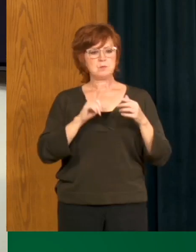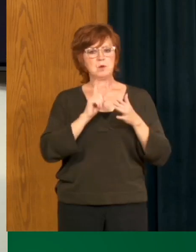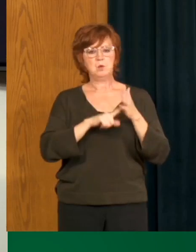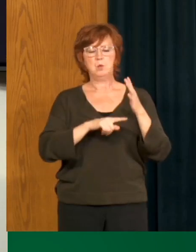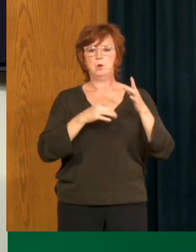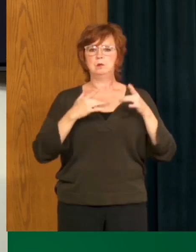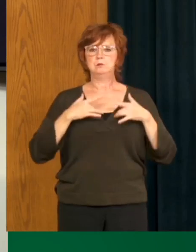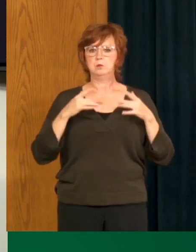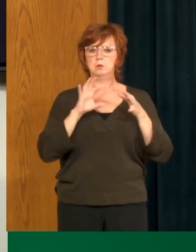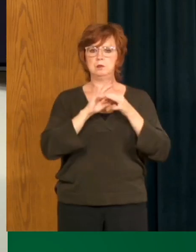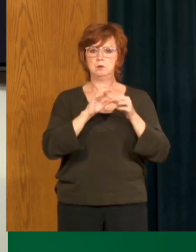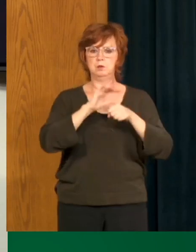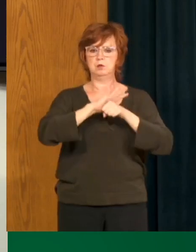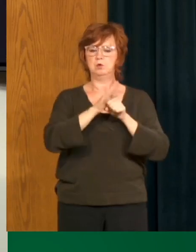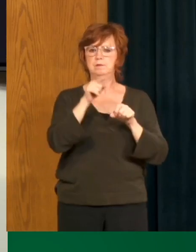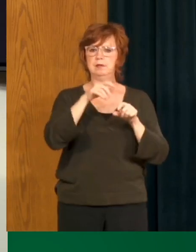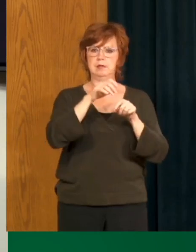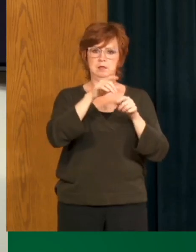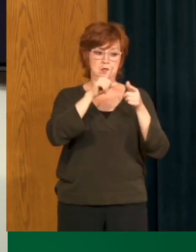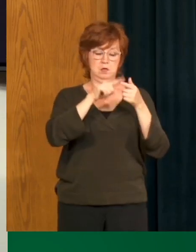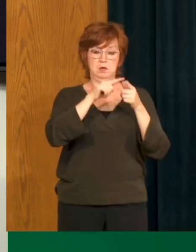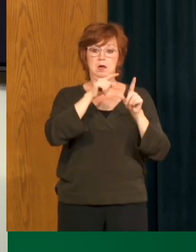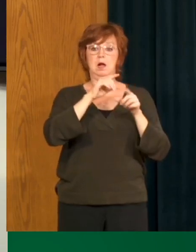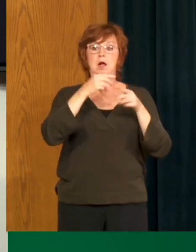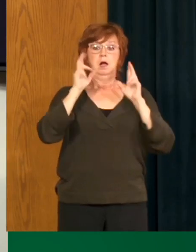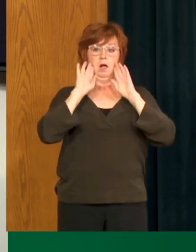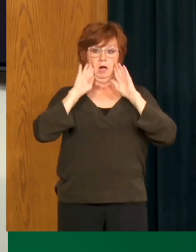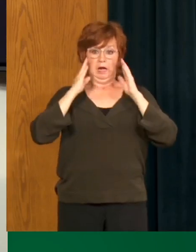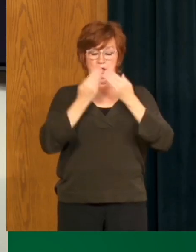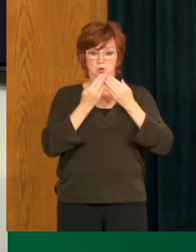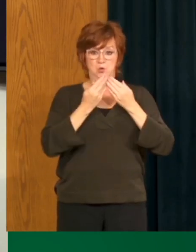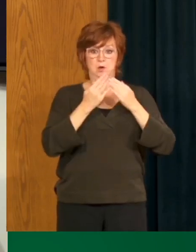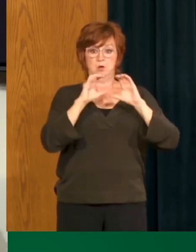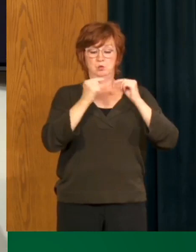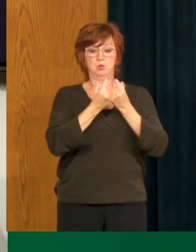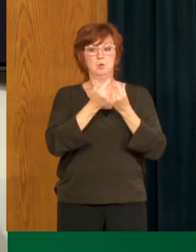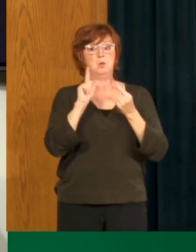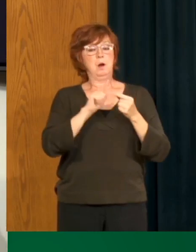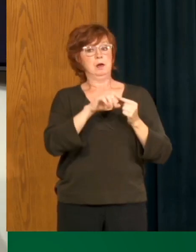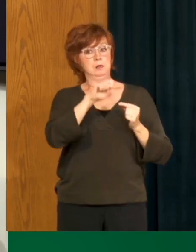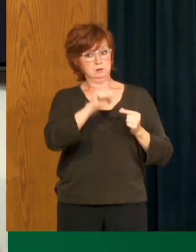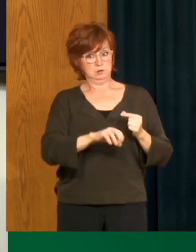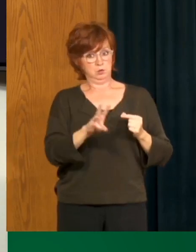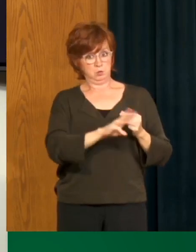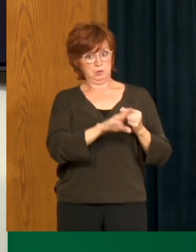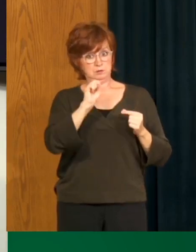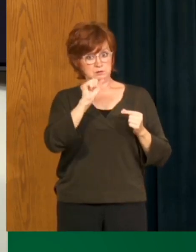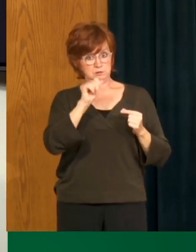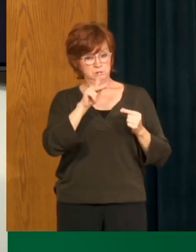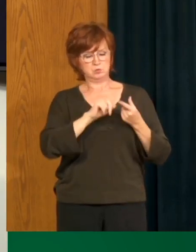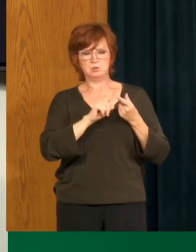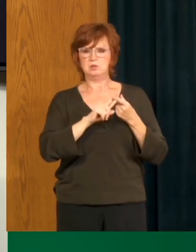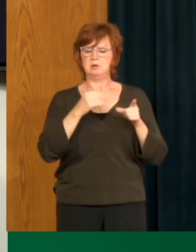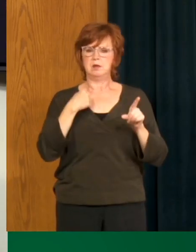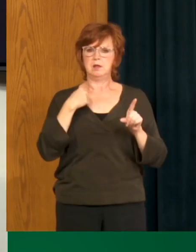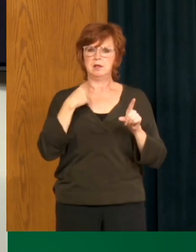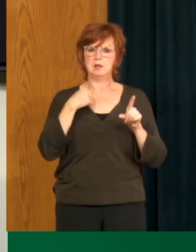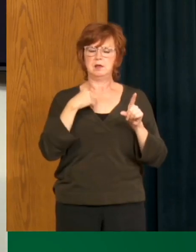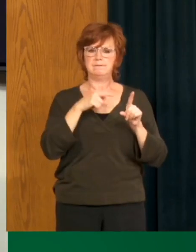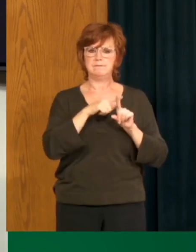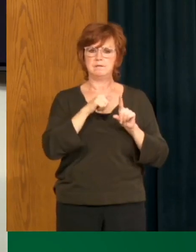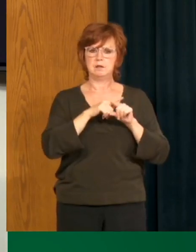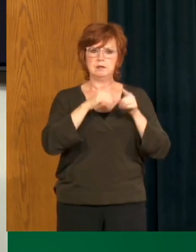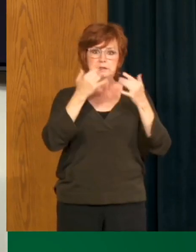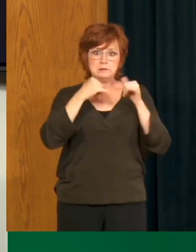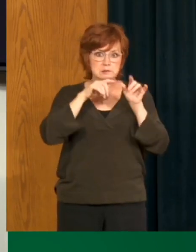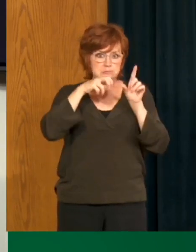the Southwest, specifically with regards to the Hutterite colonies that are affected in those regions. Can you tell us if there's